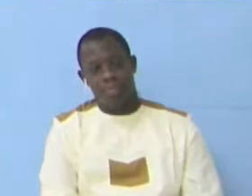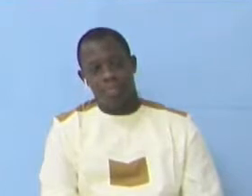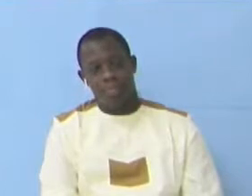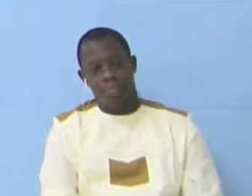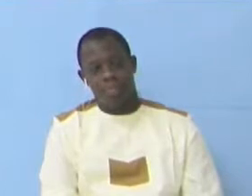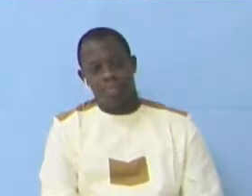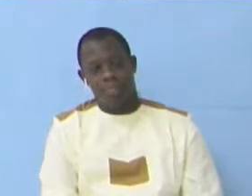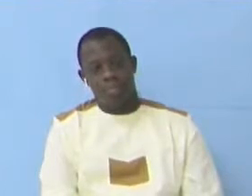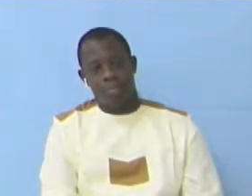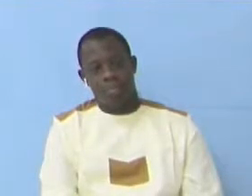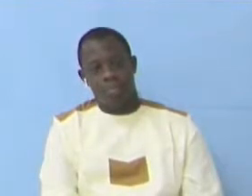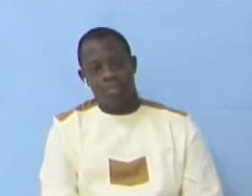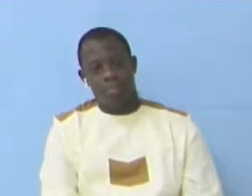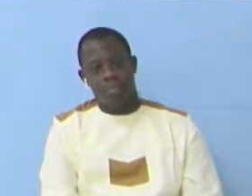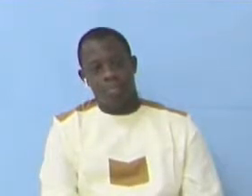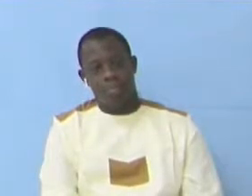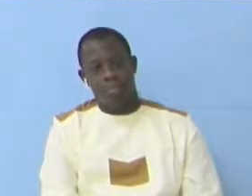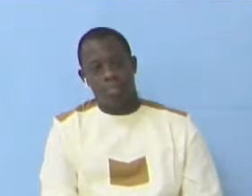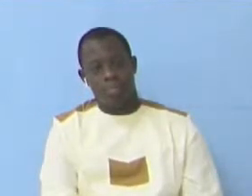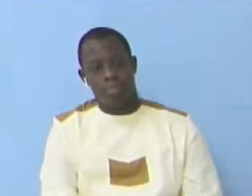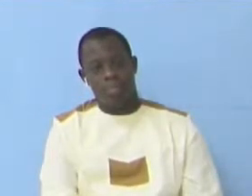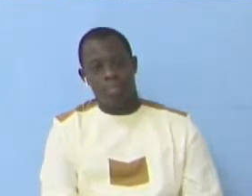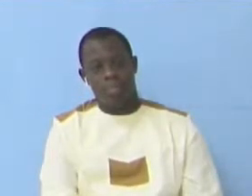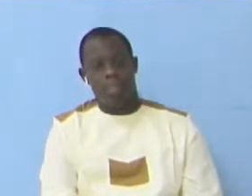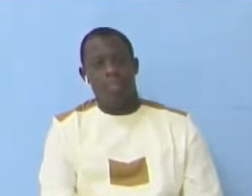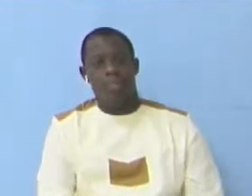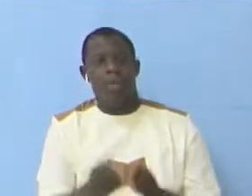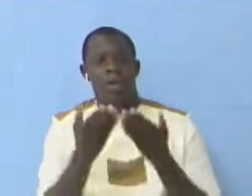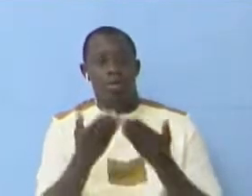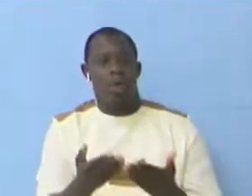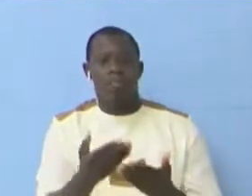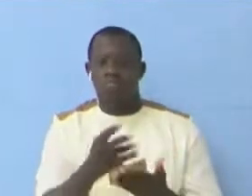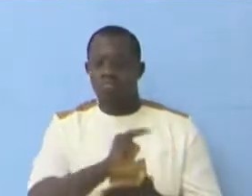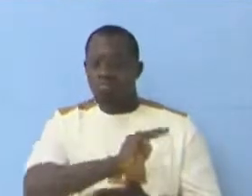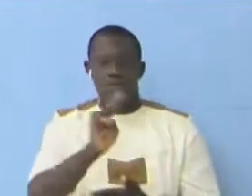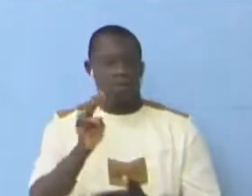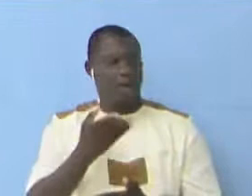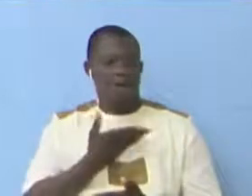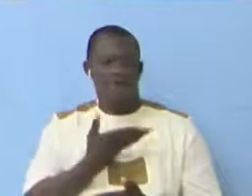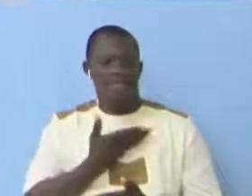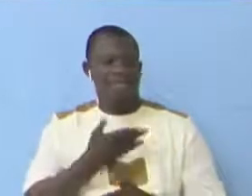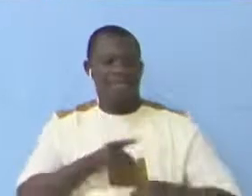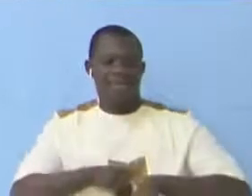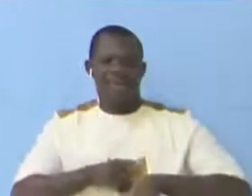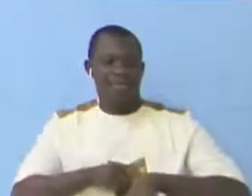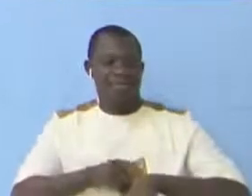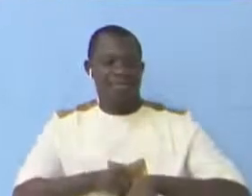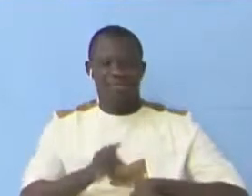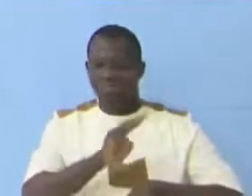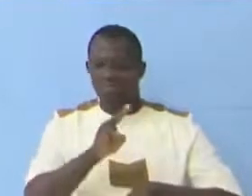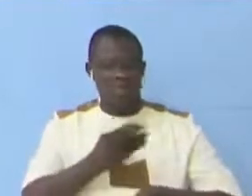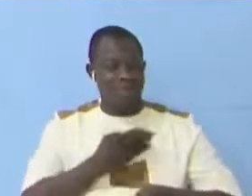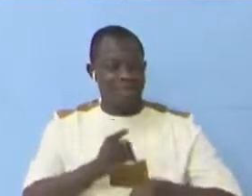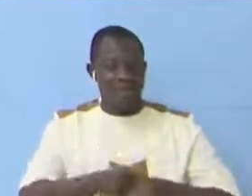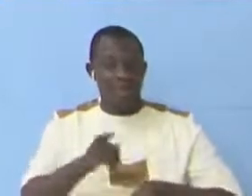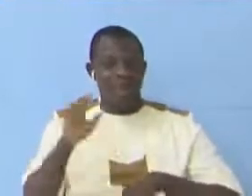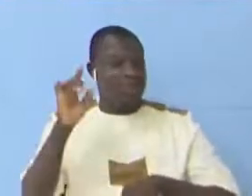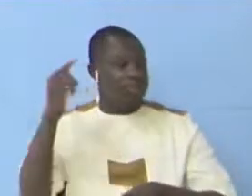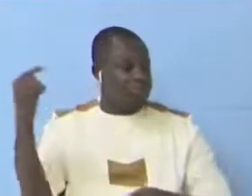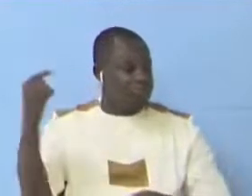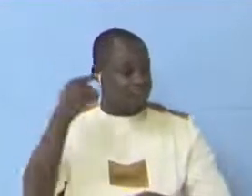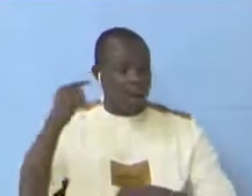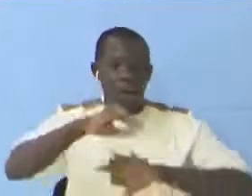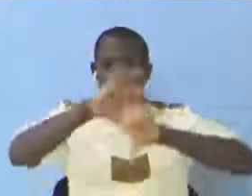amee. So, and we do not have time to hear all the details of all the things that you